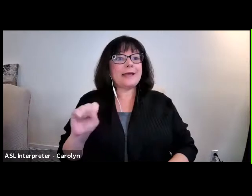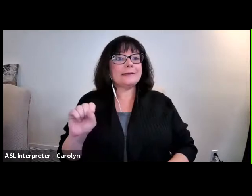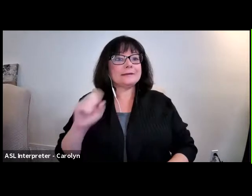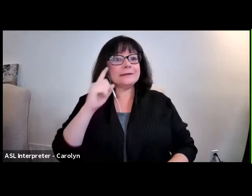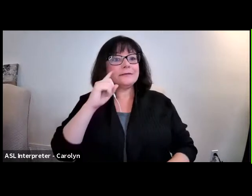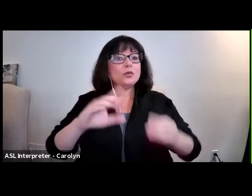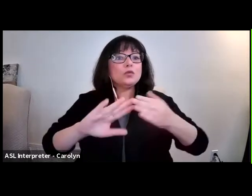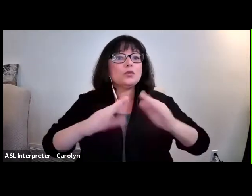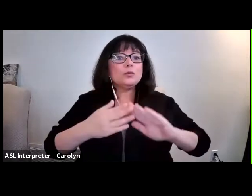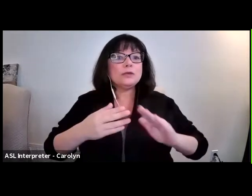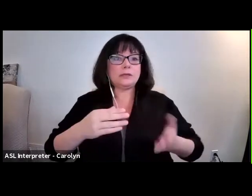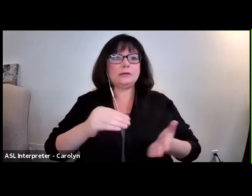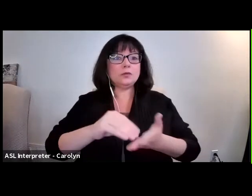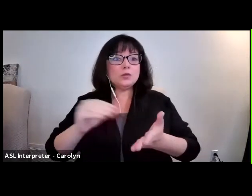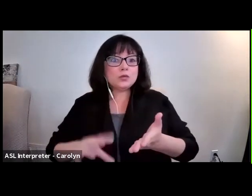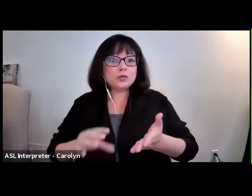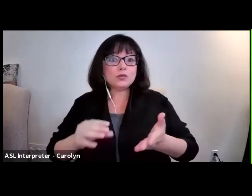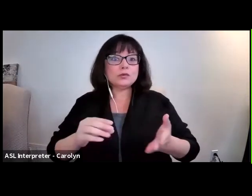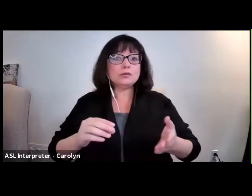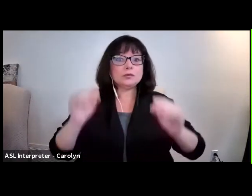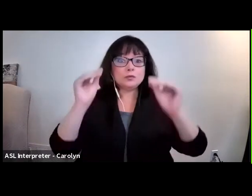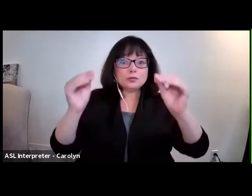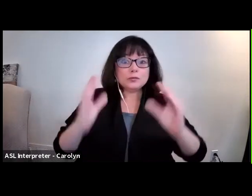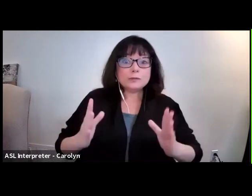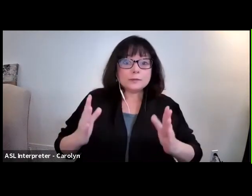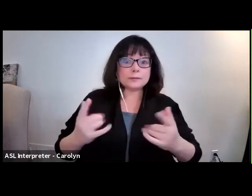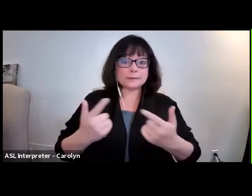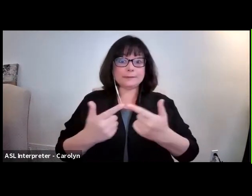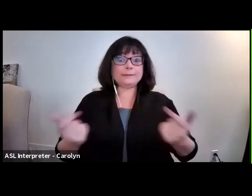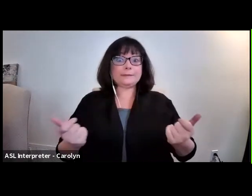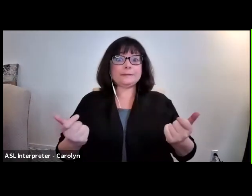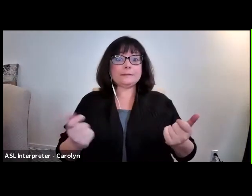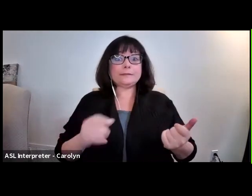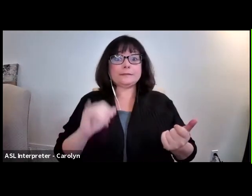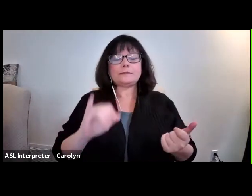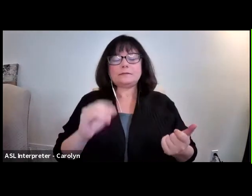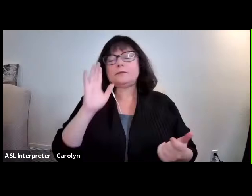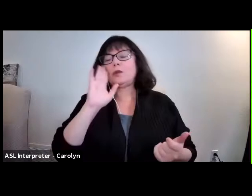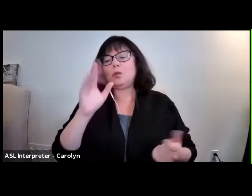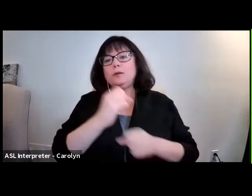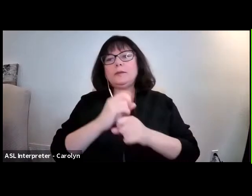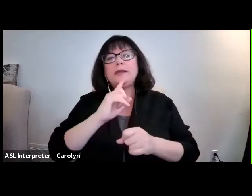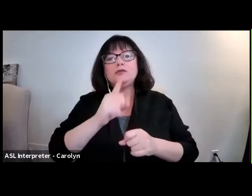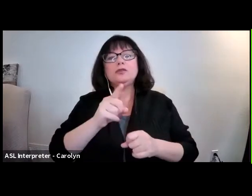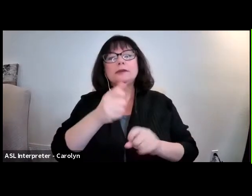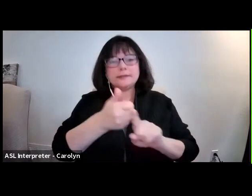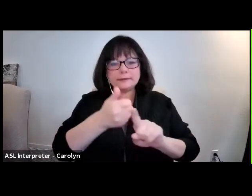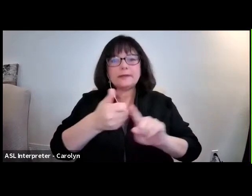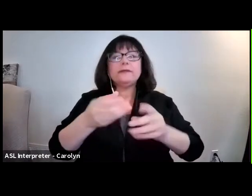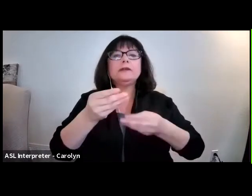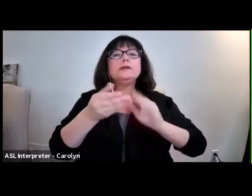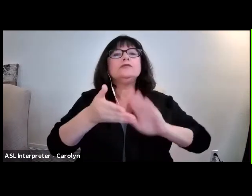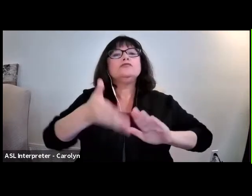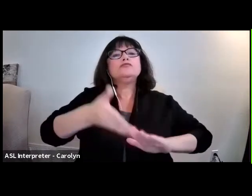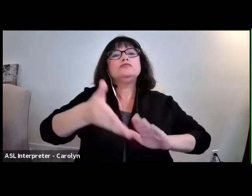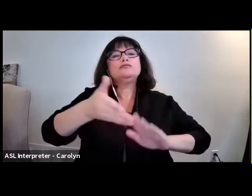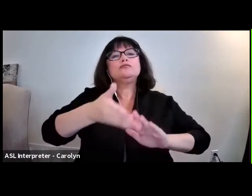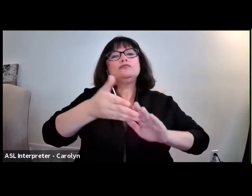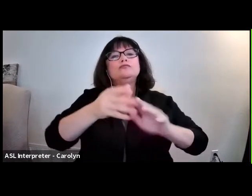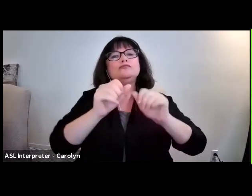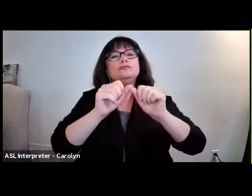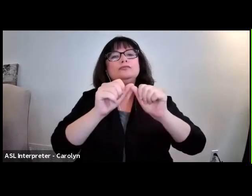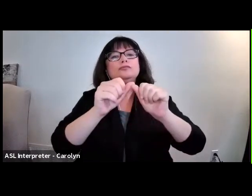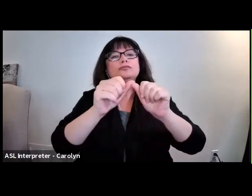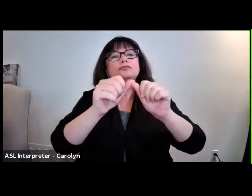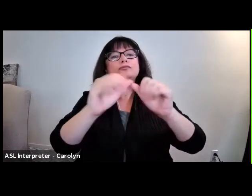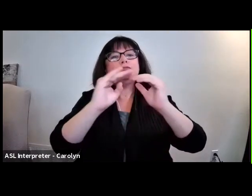continuing to explore opportunities to ensure that the platform is running at optimal speeds and is stable and reliable